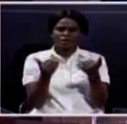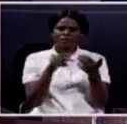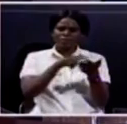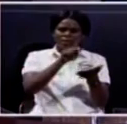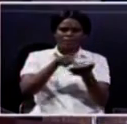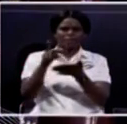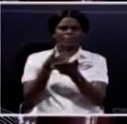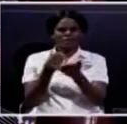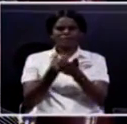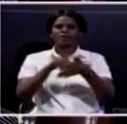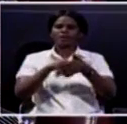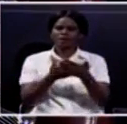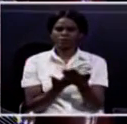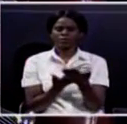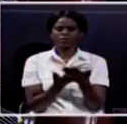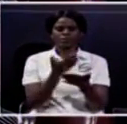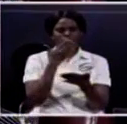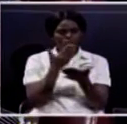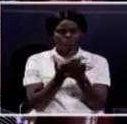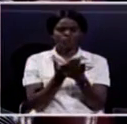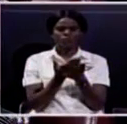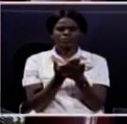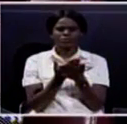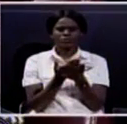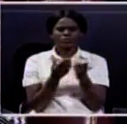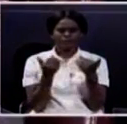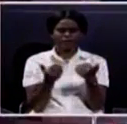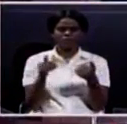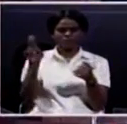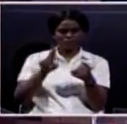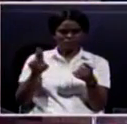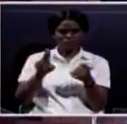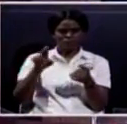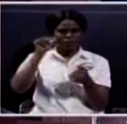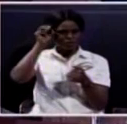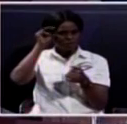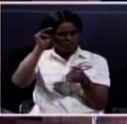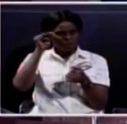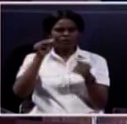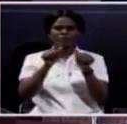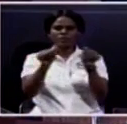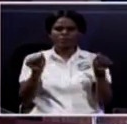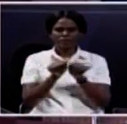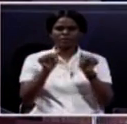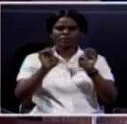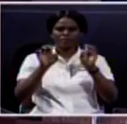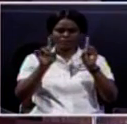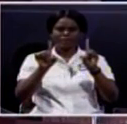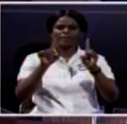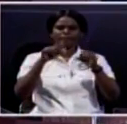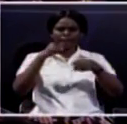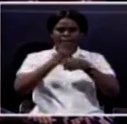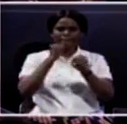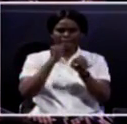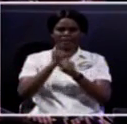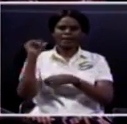Good. Zulu, let me use this platform. The Minister of General Education made